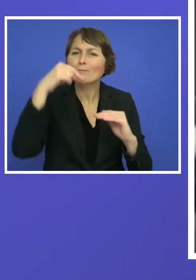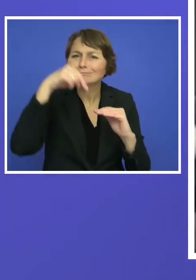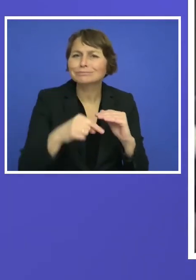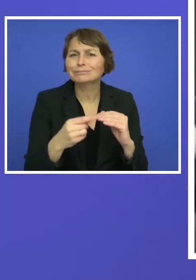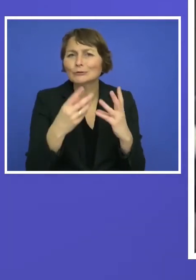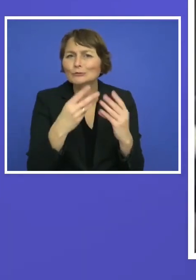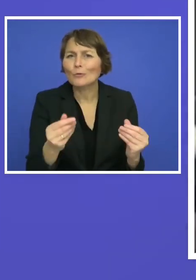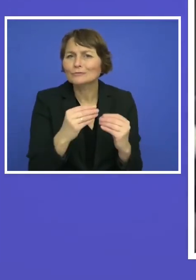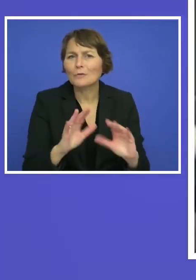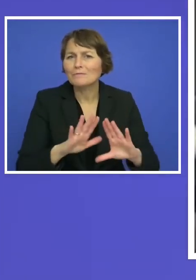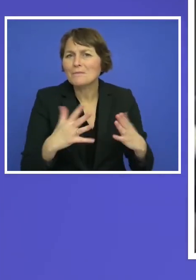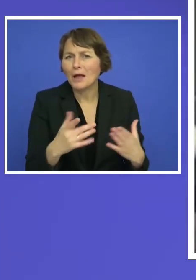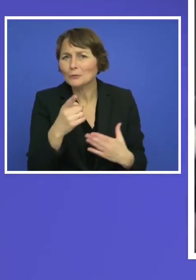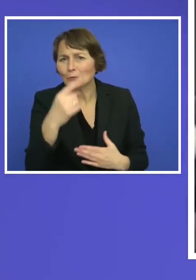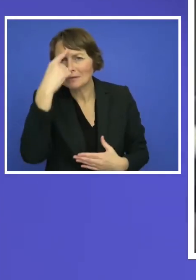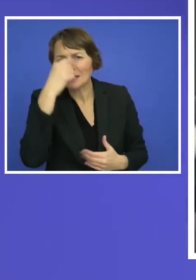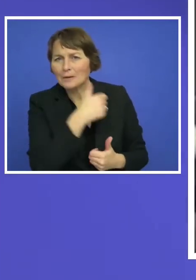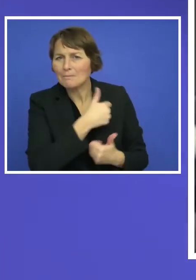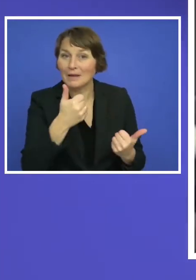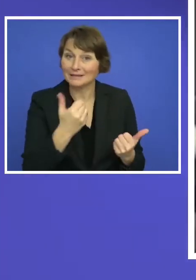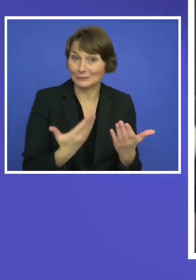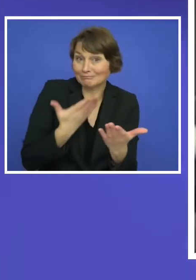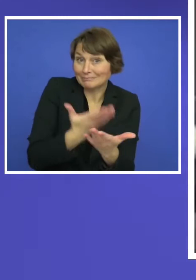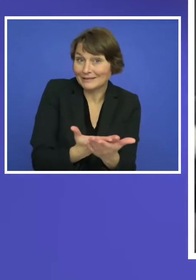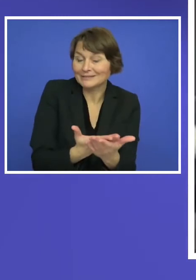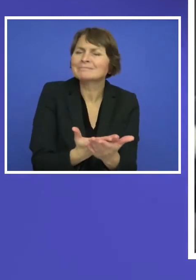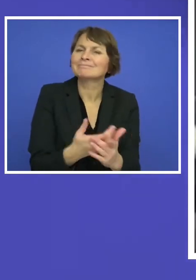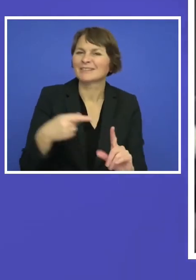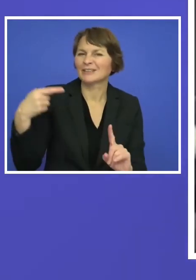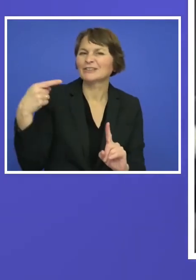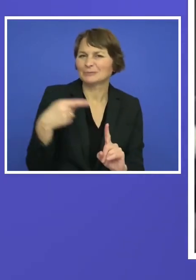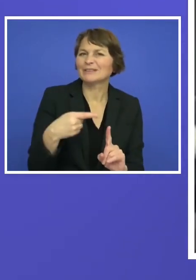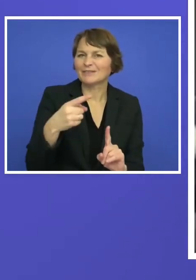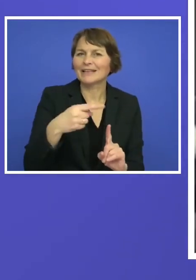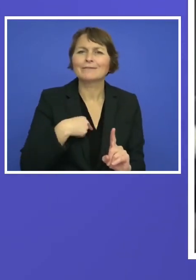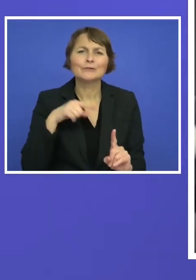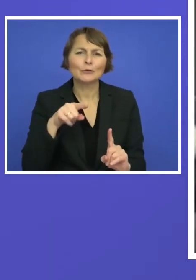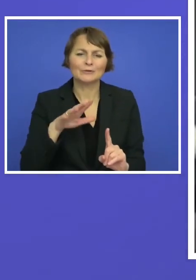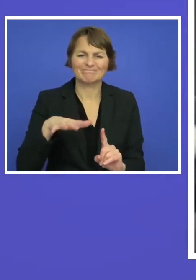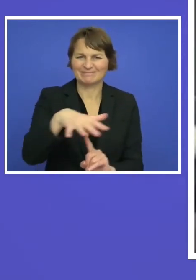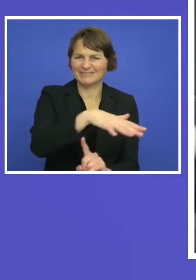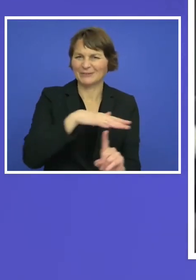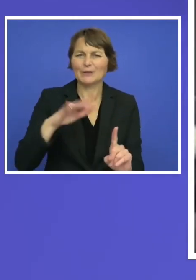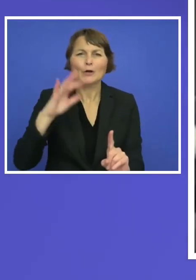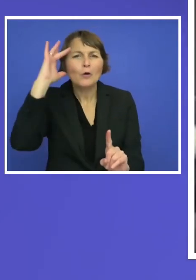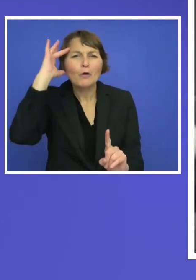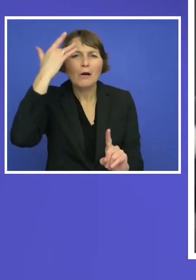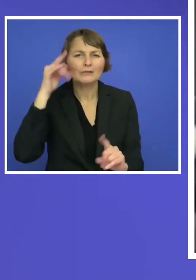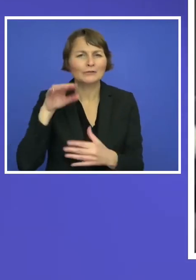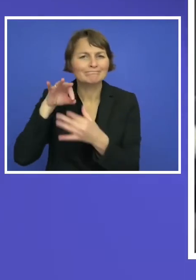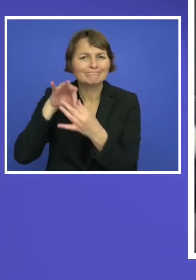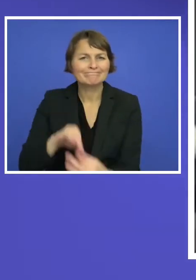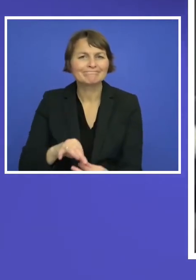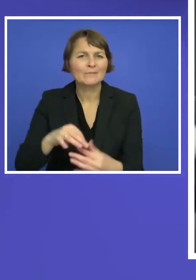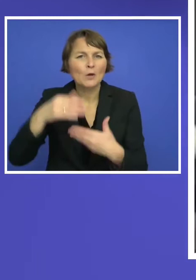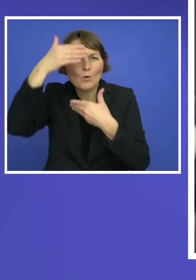that you would, recommend, especially from a cultural context that it requires looking at